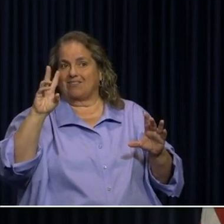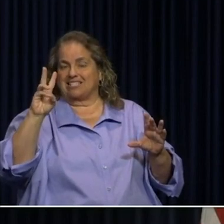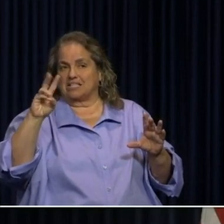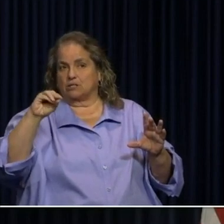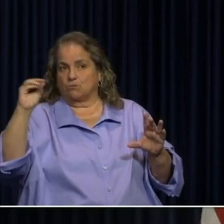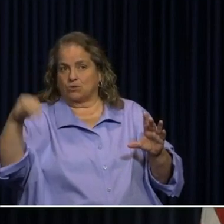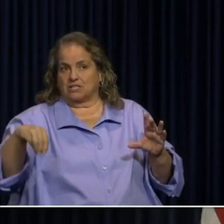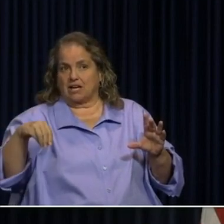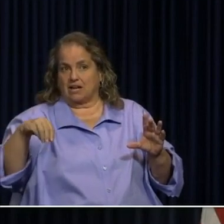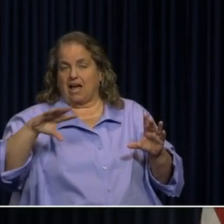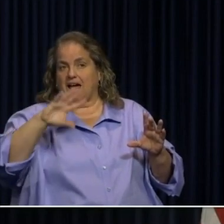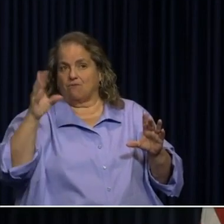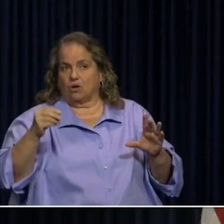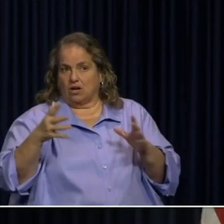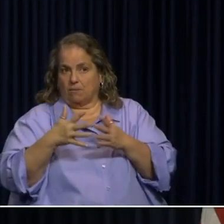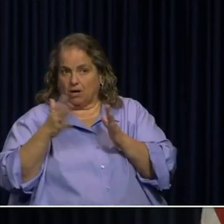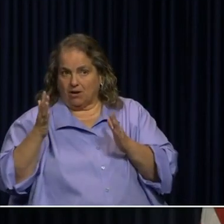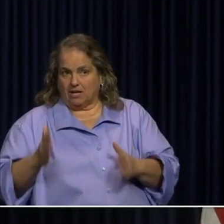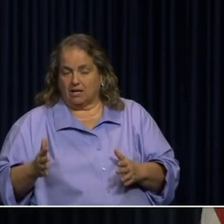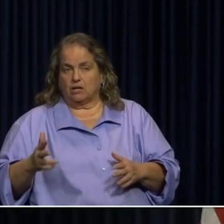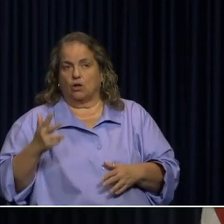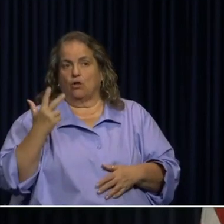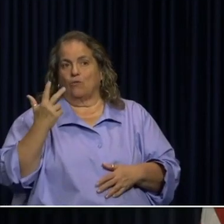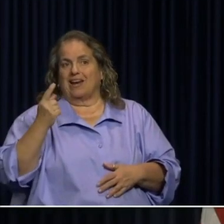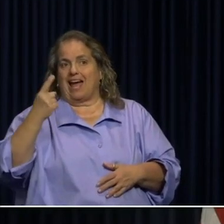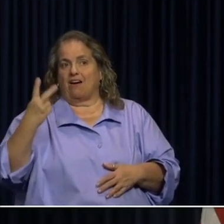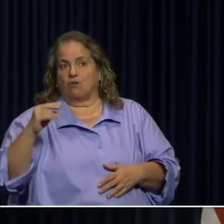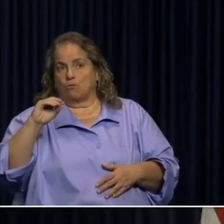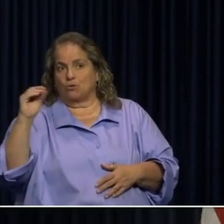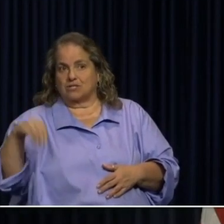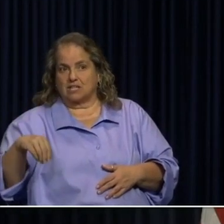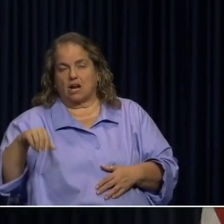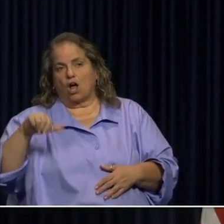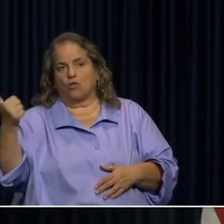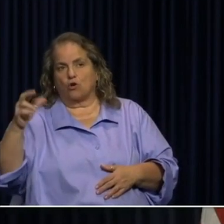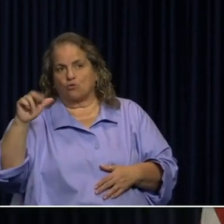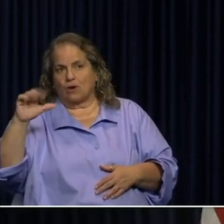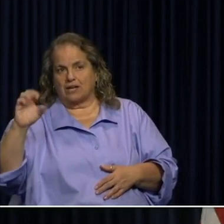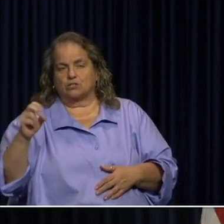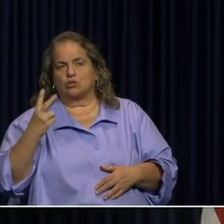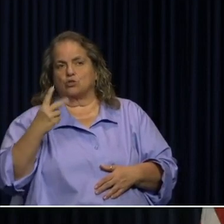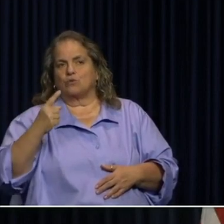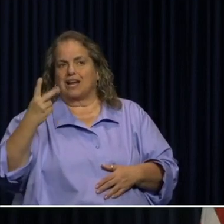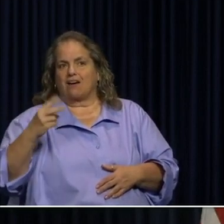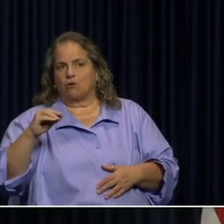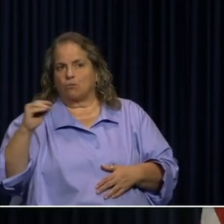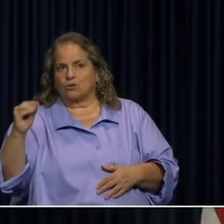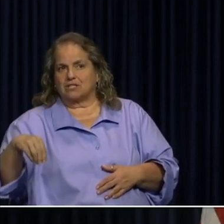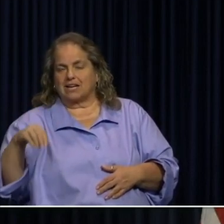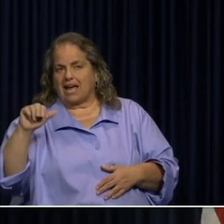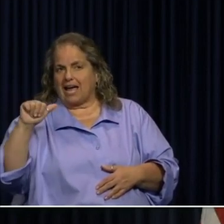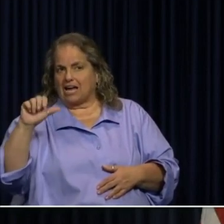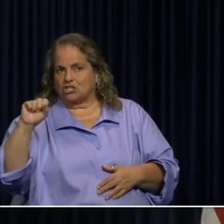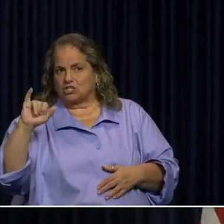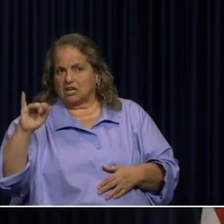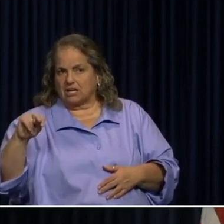11.76% African American, 3.5% other race, 2.5%